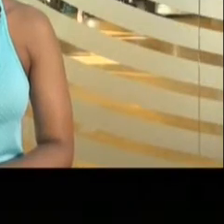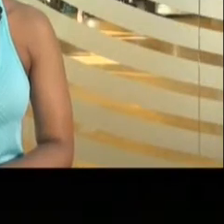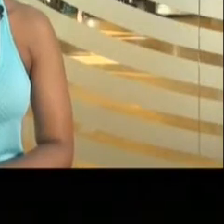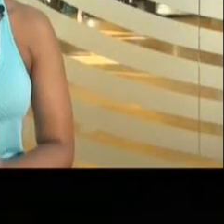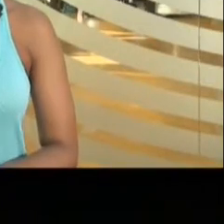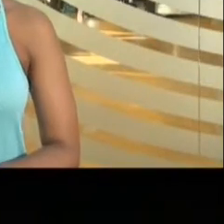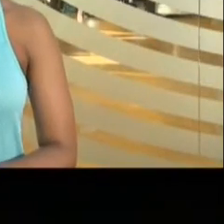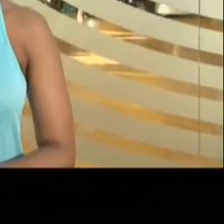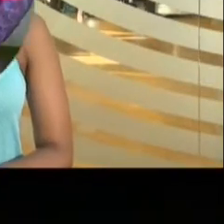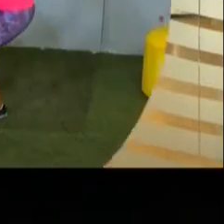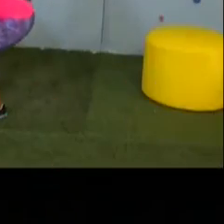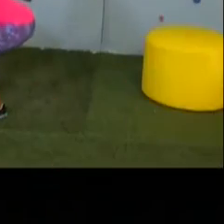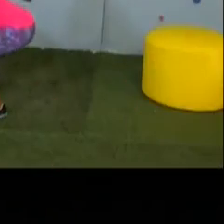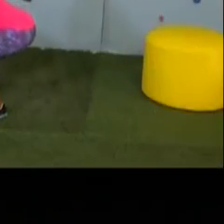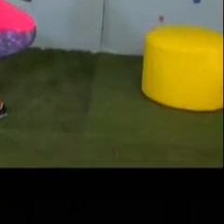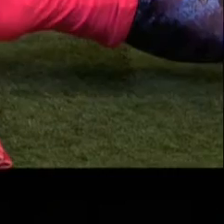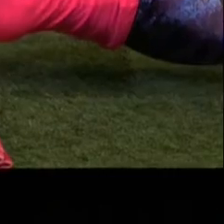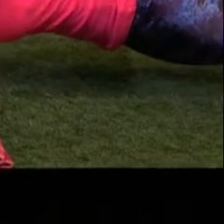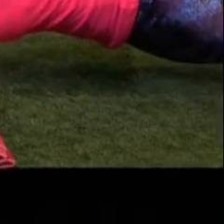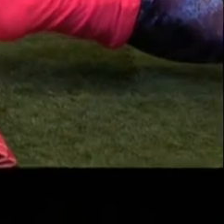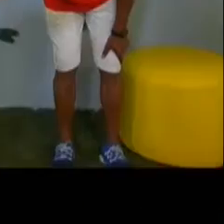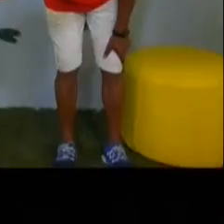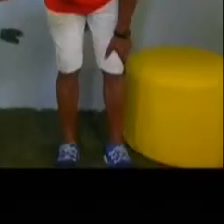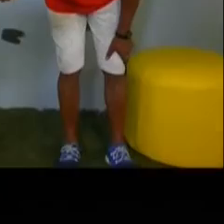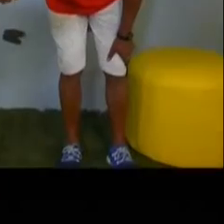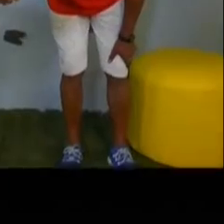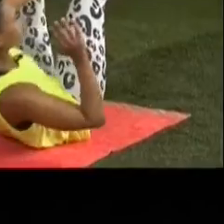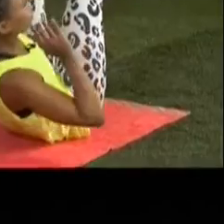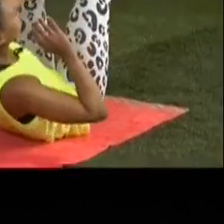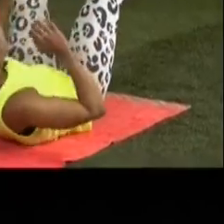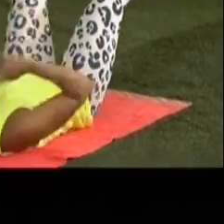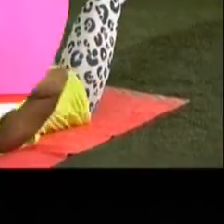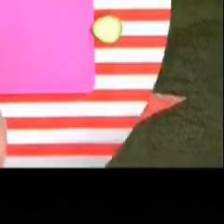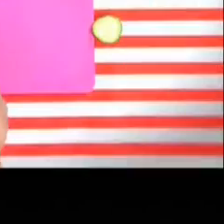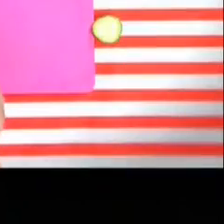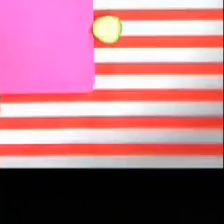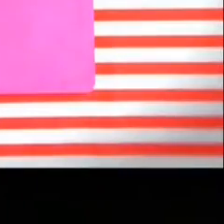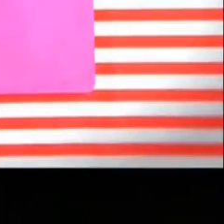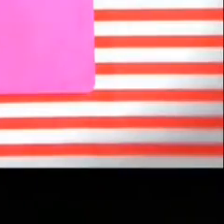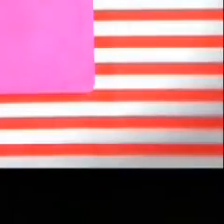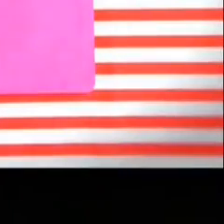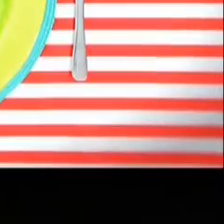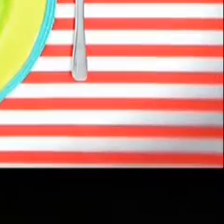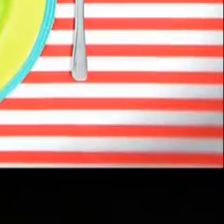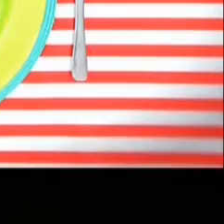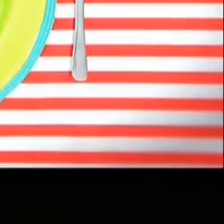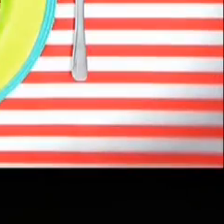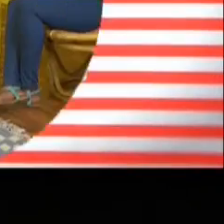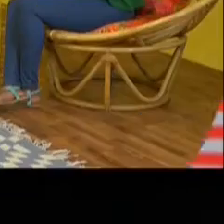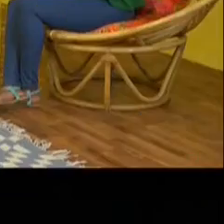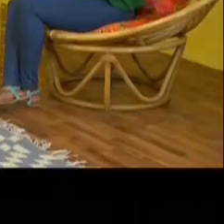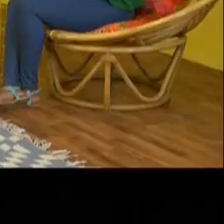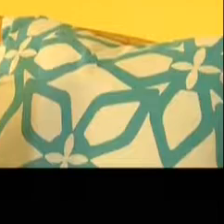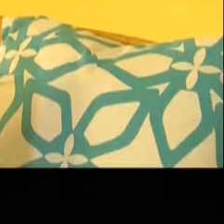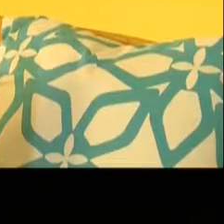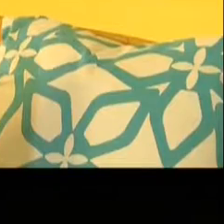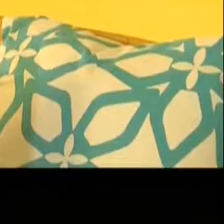every week? Then Nandi Me is just the show for you. Learn how to exercise well, eat